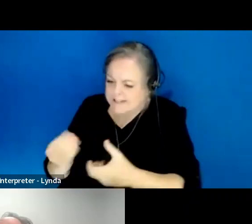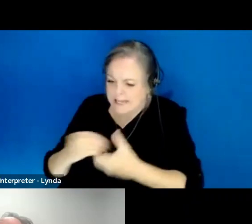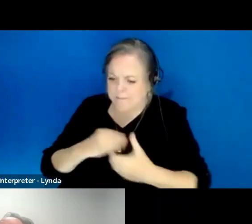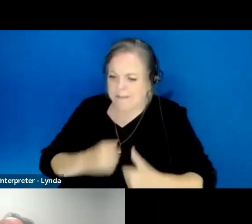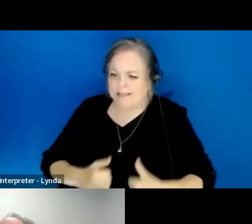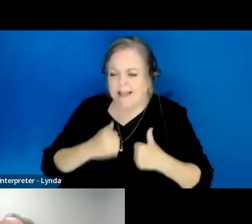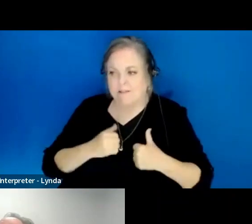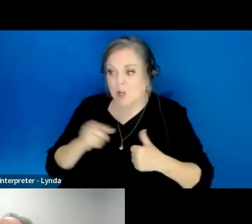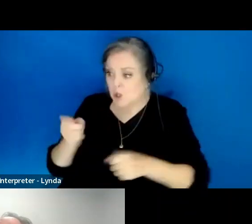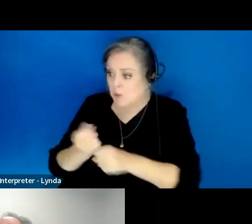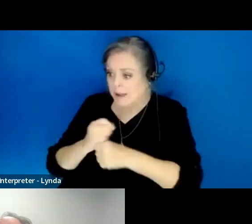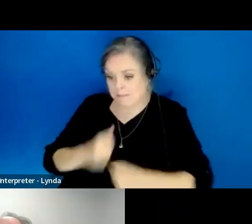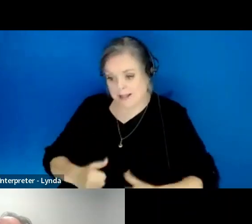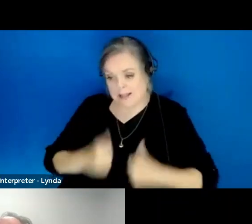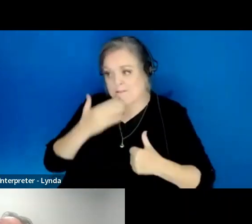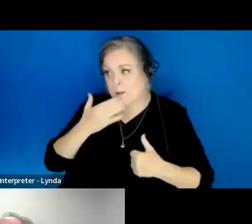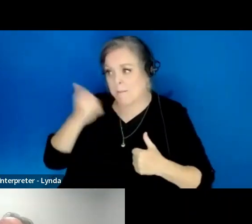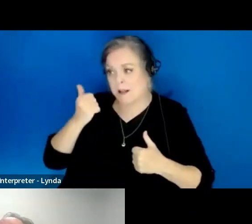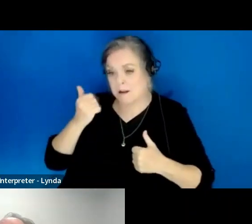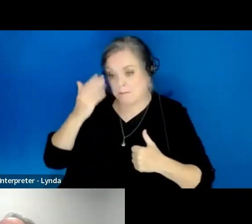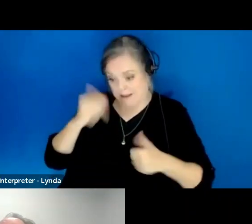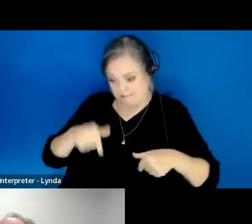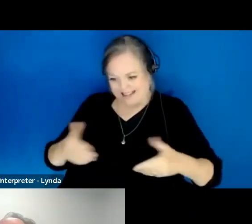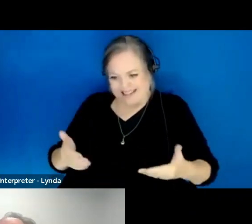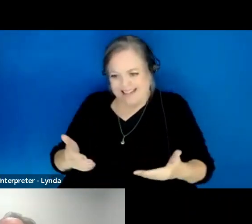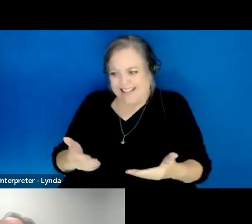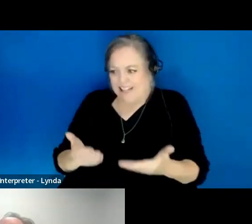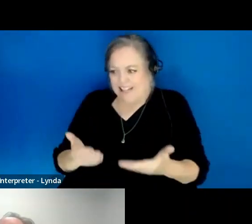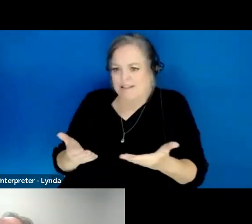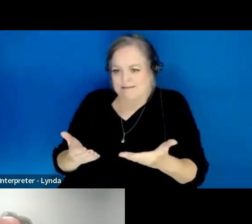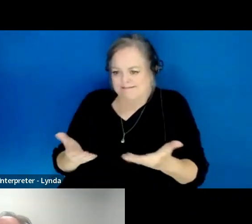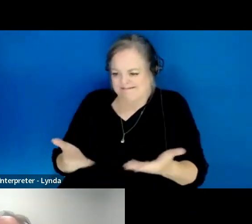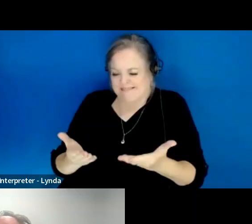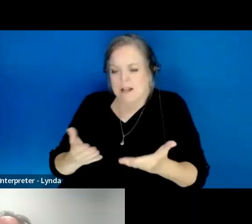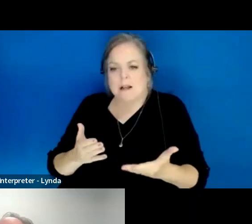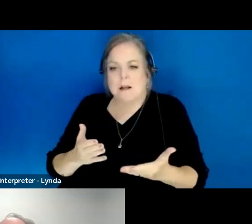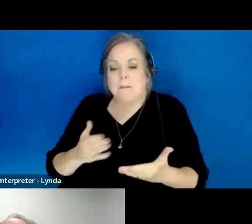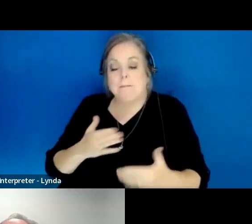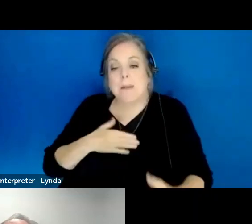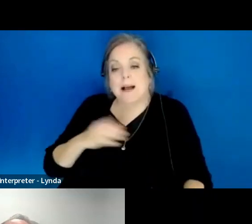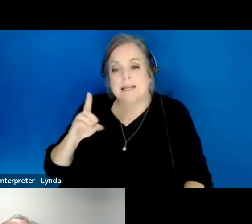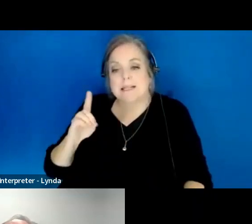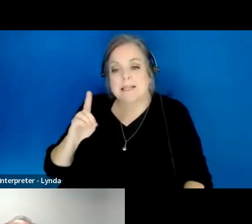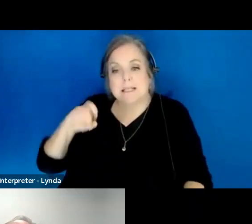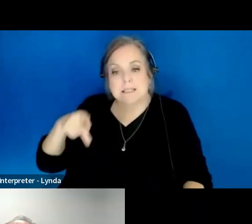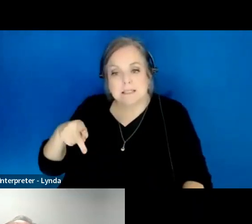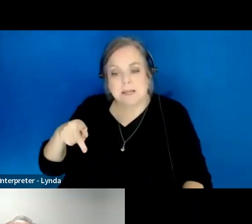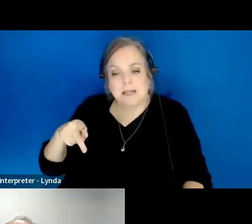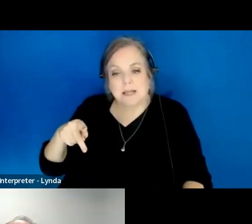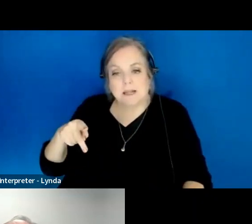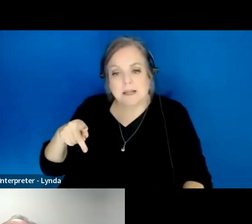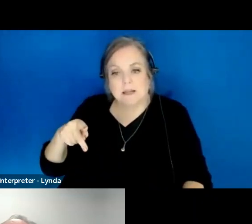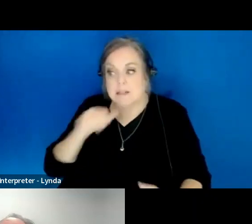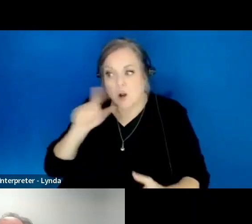you've made my life better just by being here and being present. My DSPs are they don't only